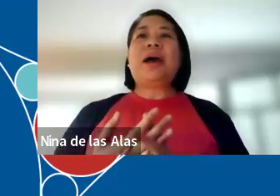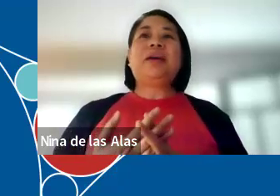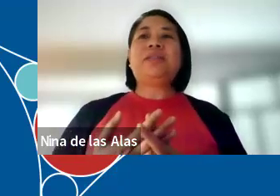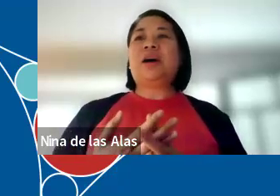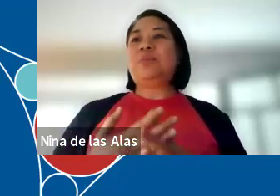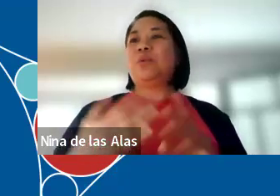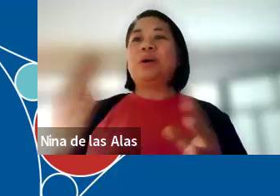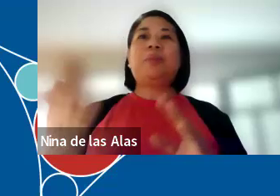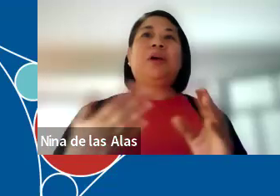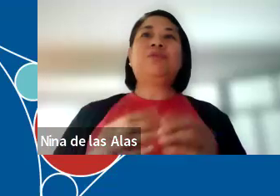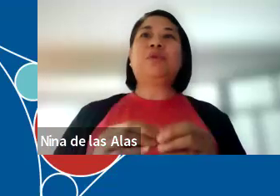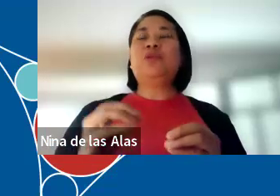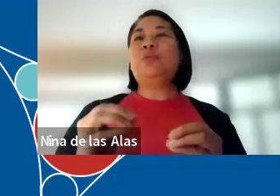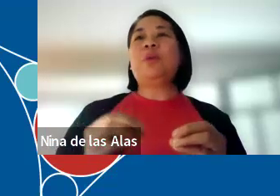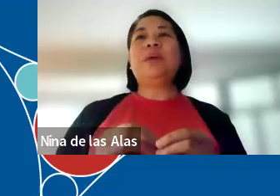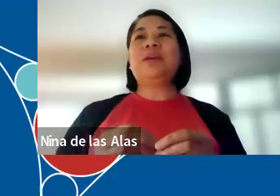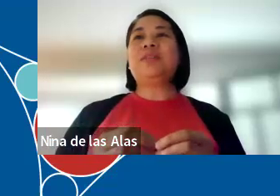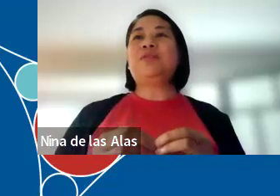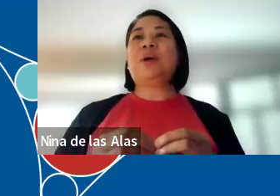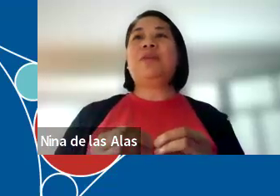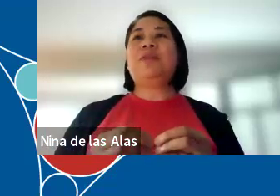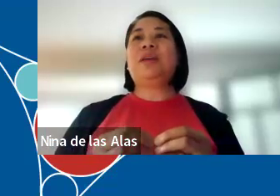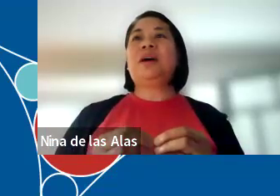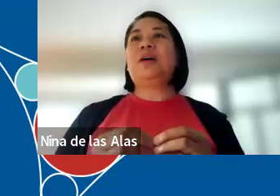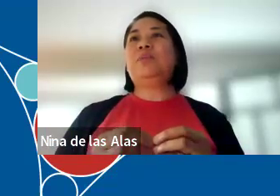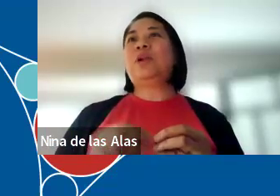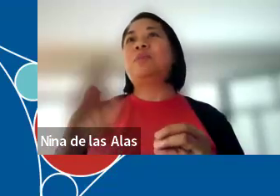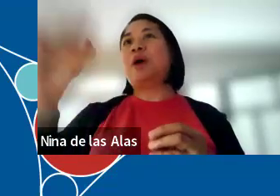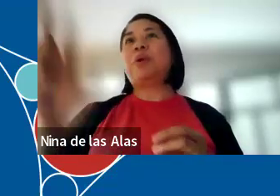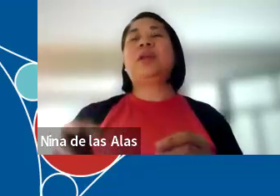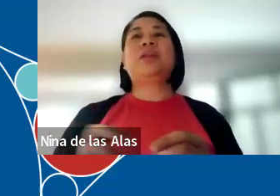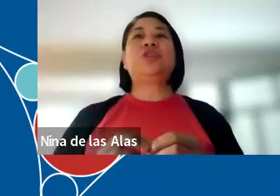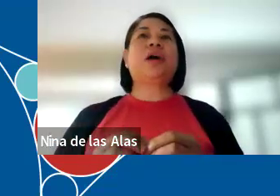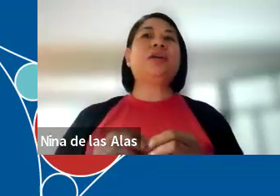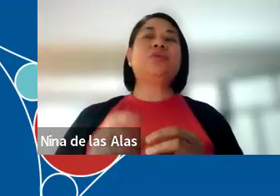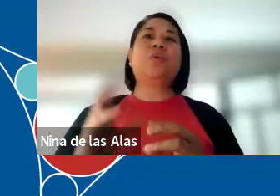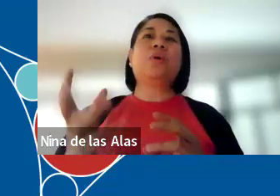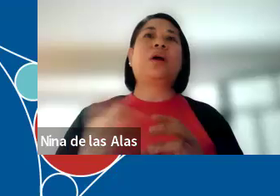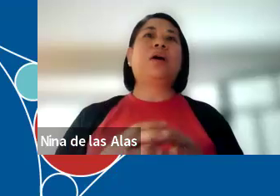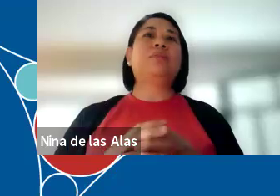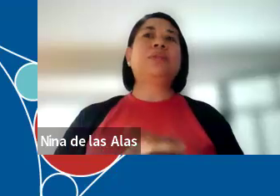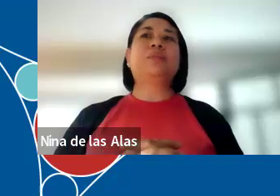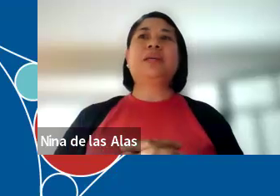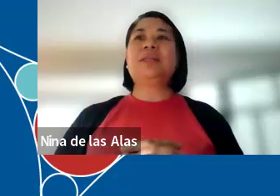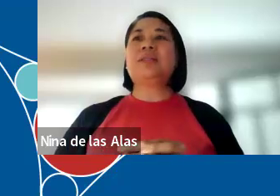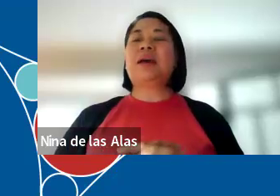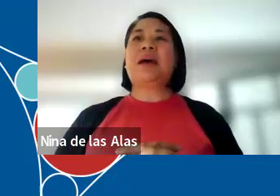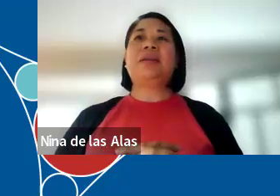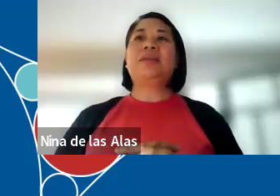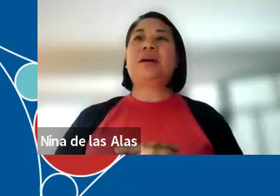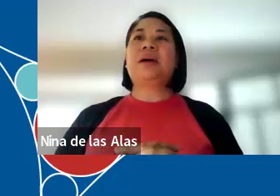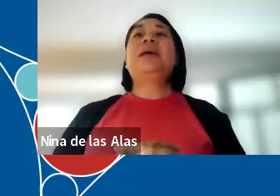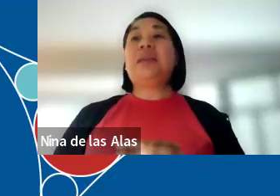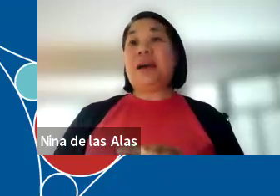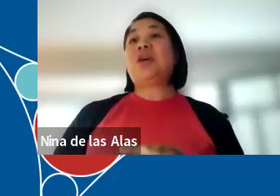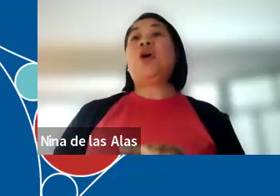you. And we'll keep it on for a few more minutes. If you have any, want to put it in the chat or some links.